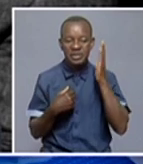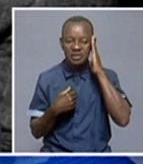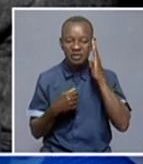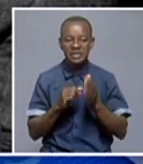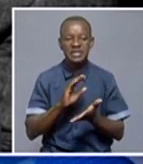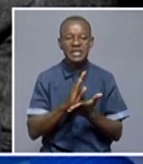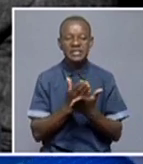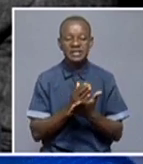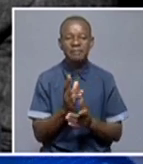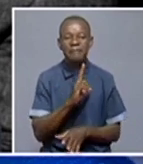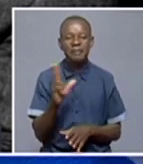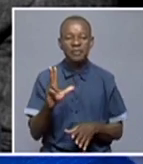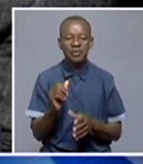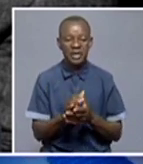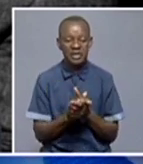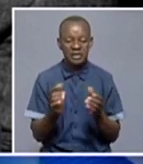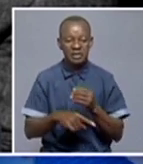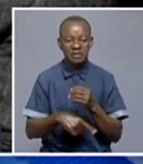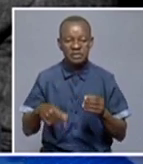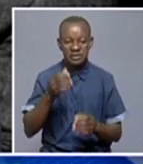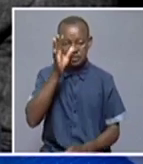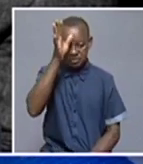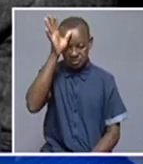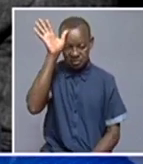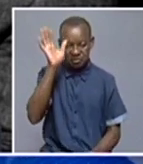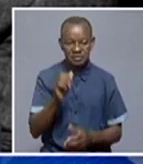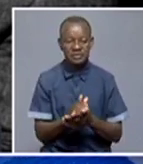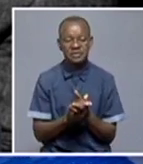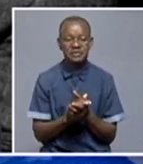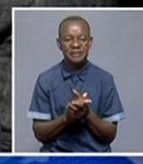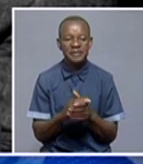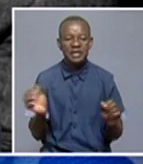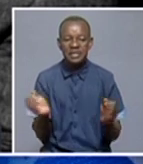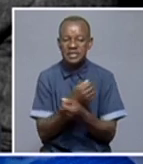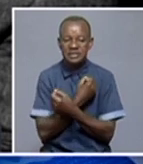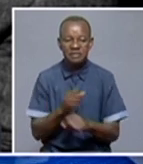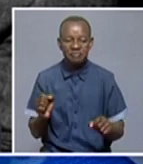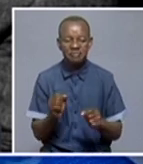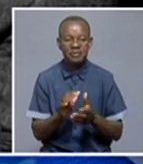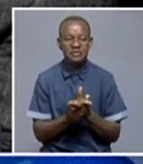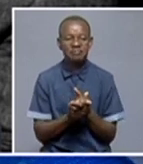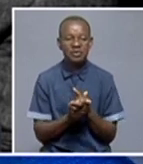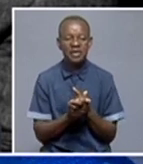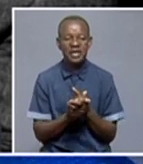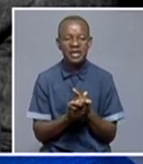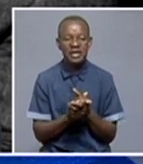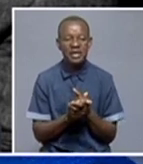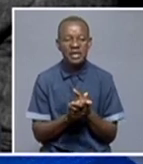have issued a statement today saying that they will be, of course, observing from their headquarters in Tanzania. I don't know exactly